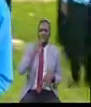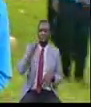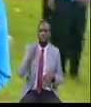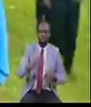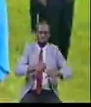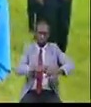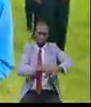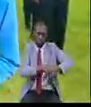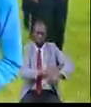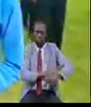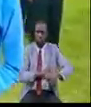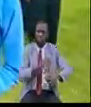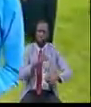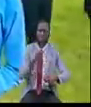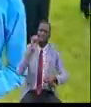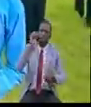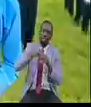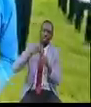I'm still in you.